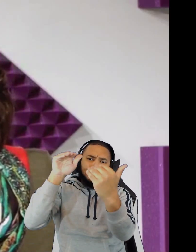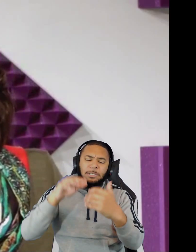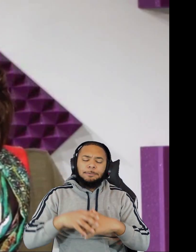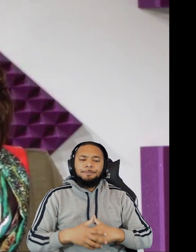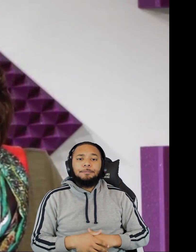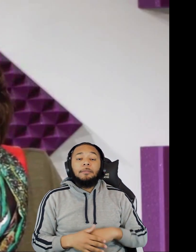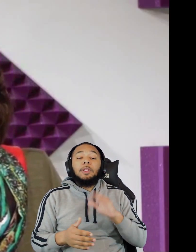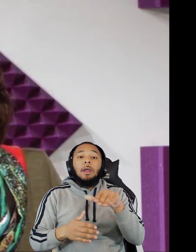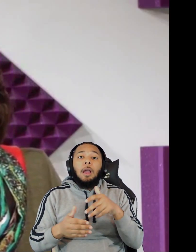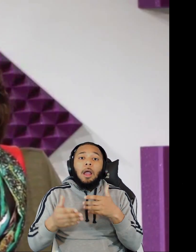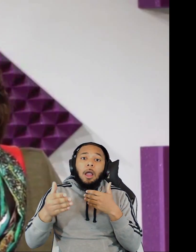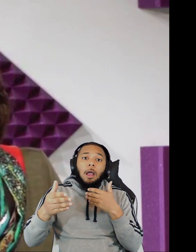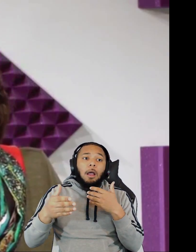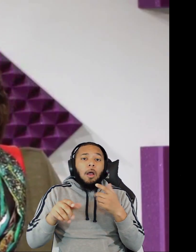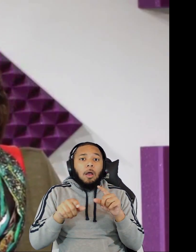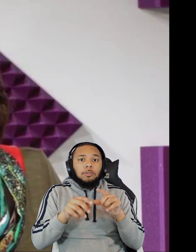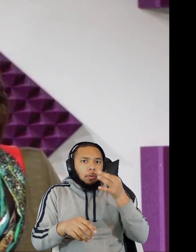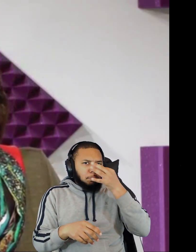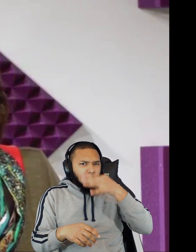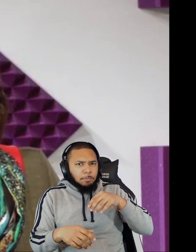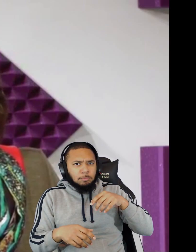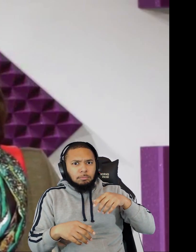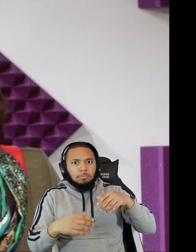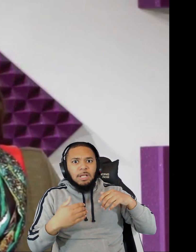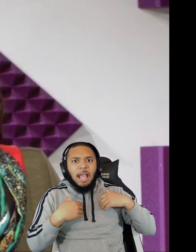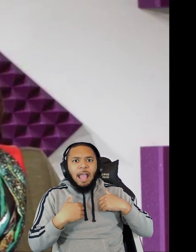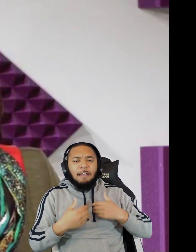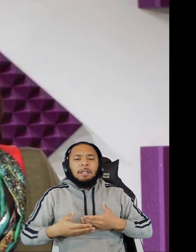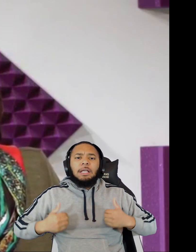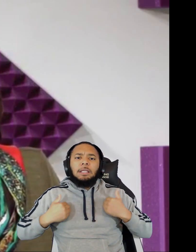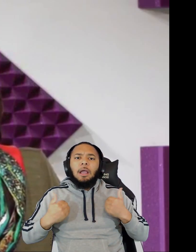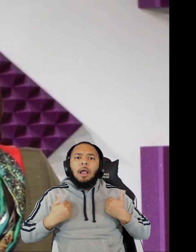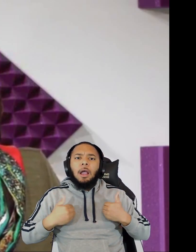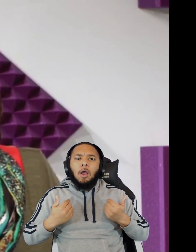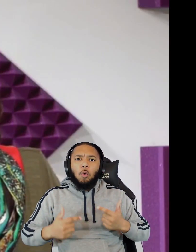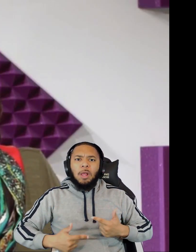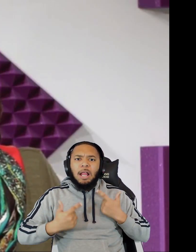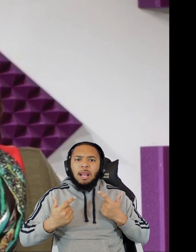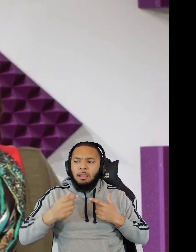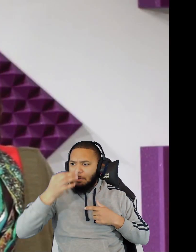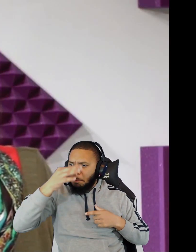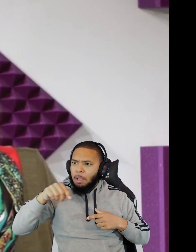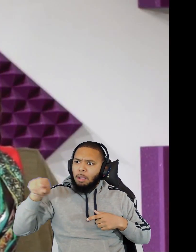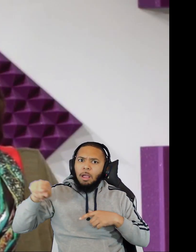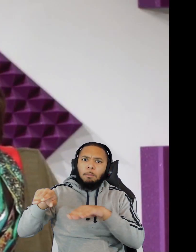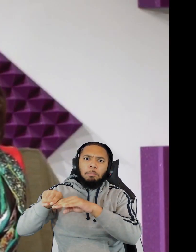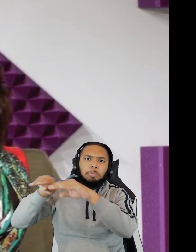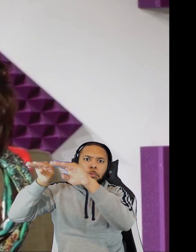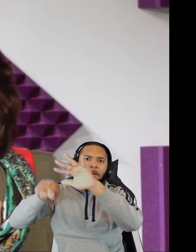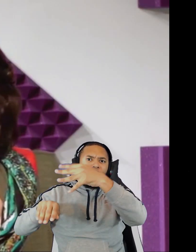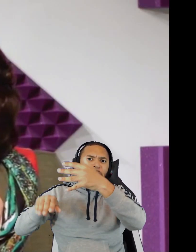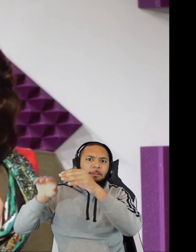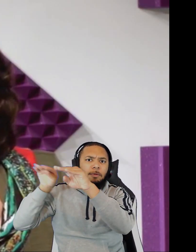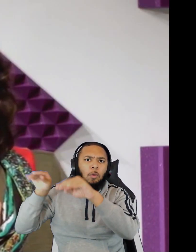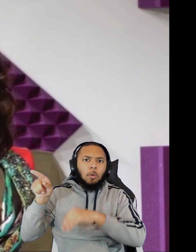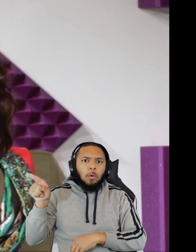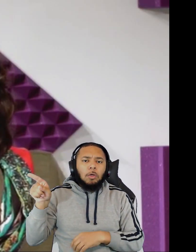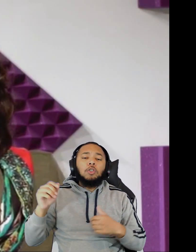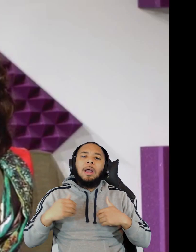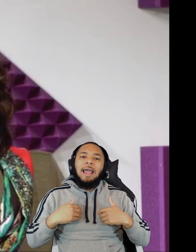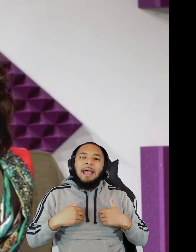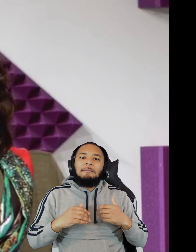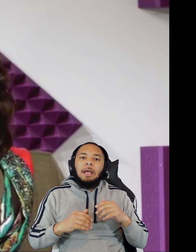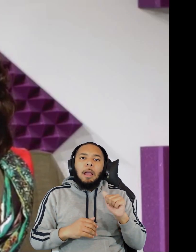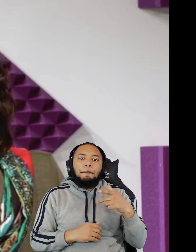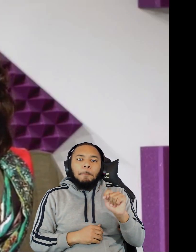though, nearby we have a little babe that lives up 5 flights of stairs. So we have probably some kind of an apartment